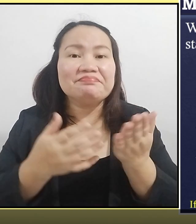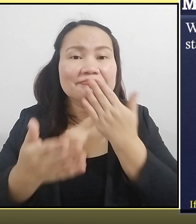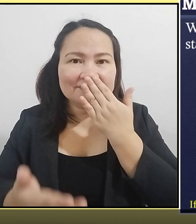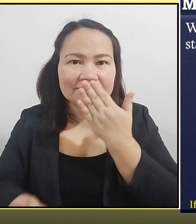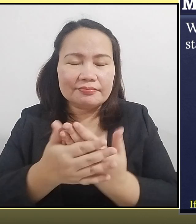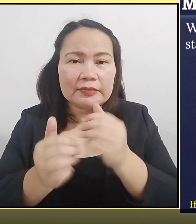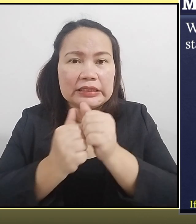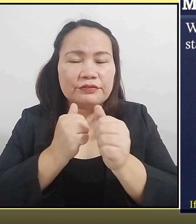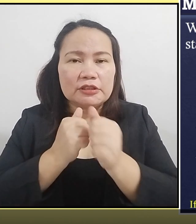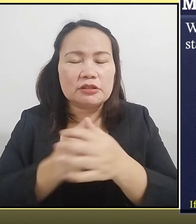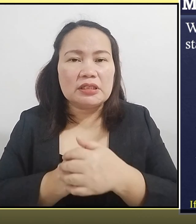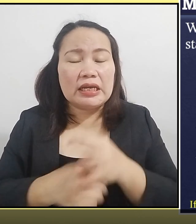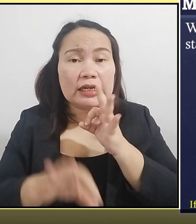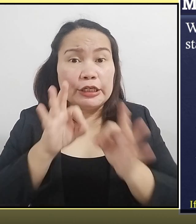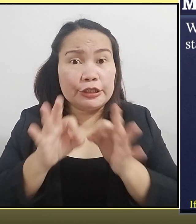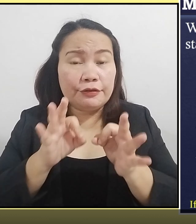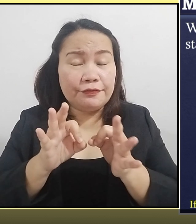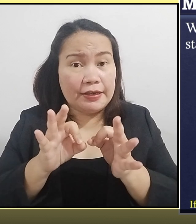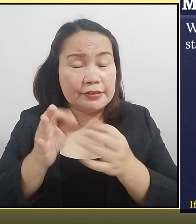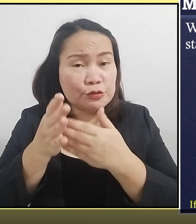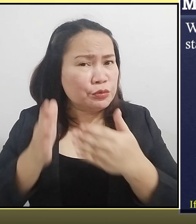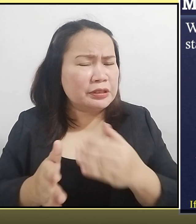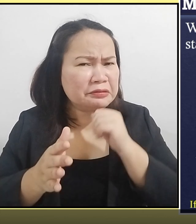is a good definition. So kapag